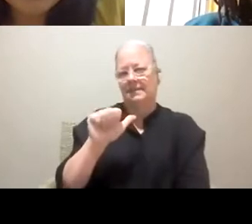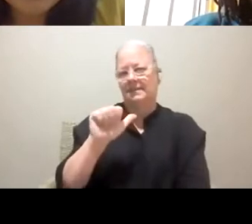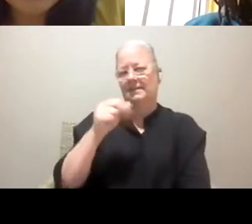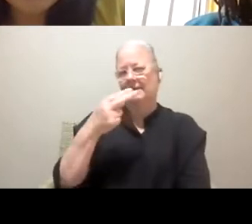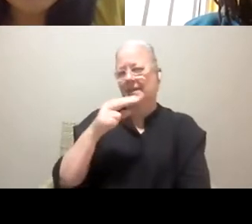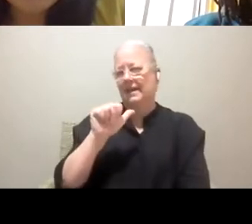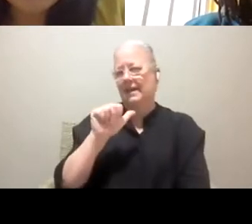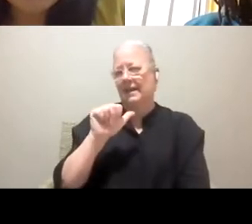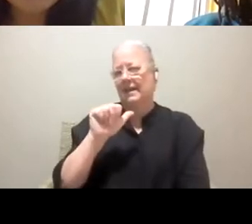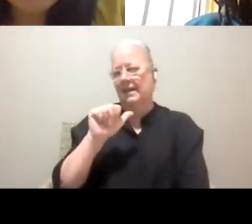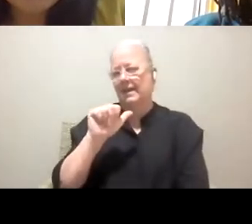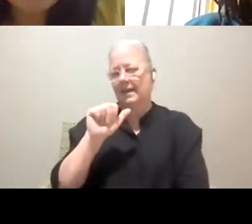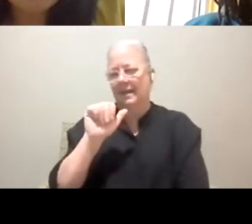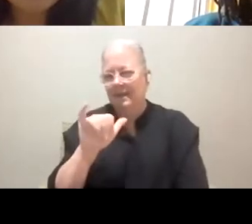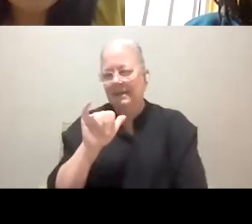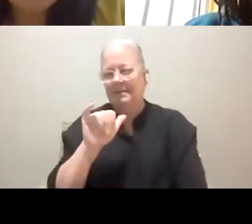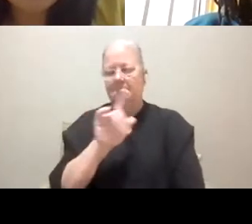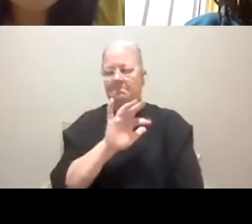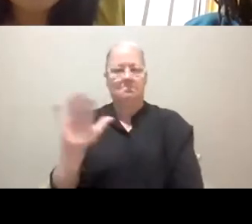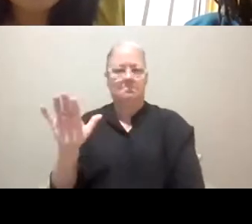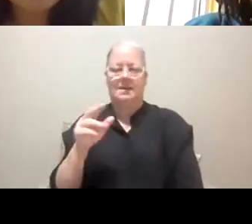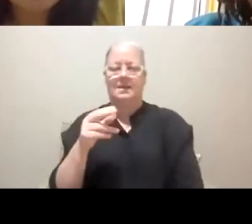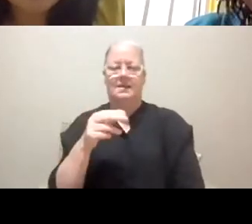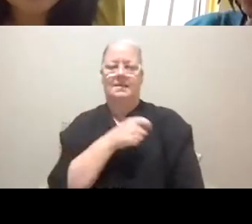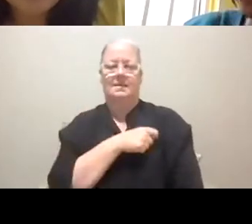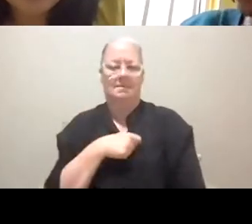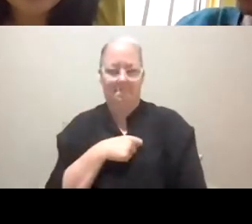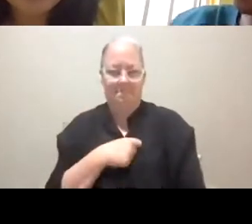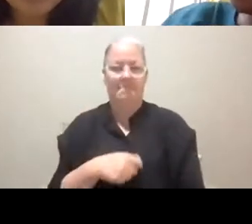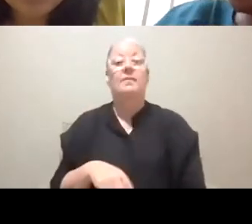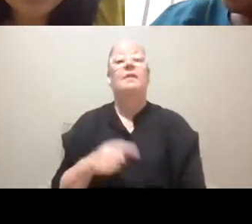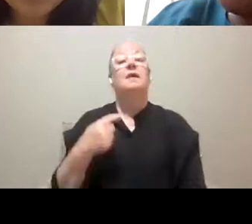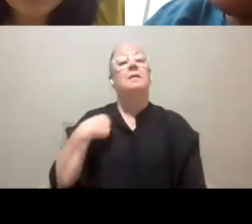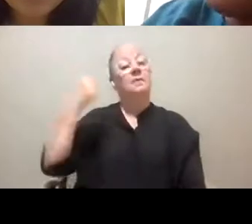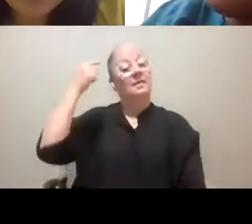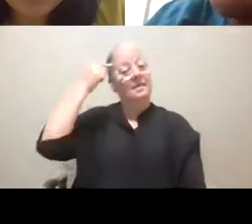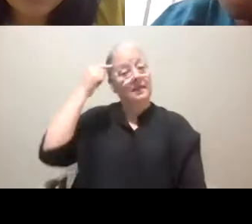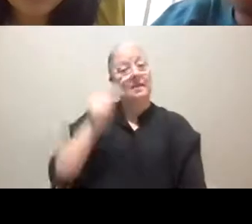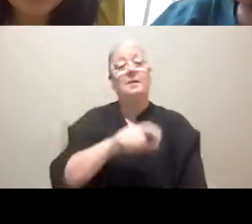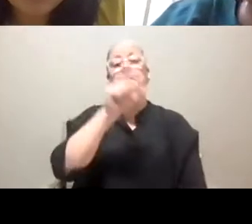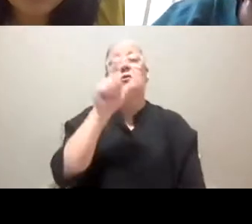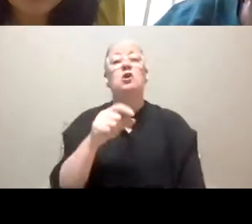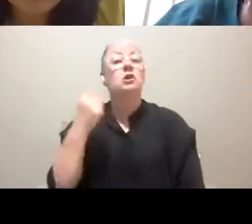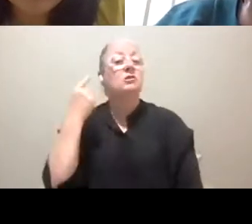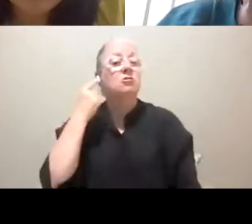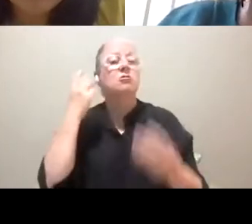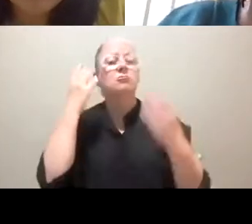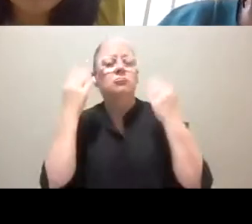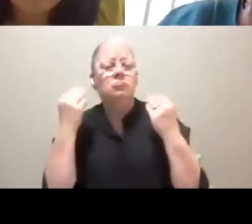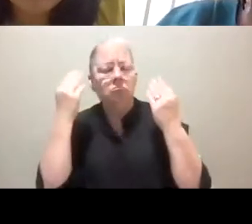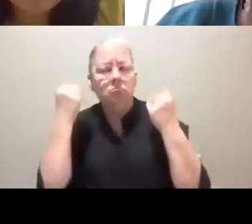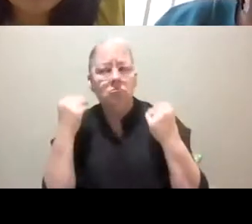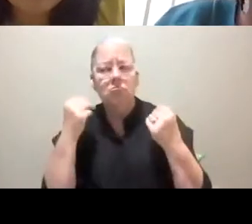particular people with hearing and visual impairments in terms of